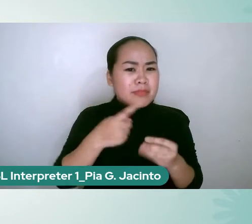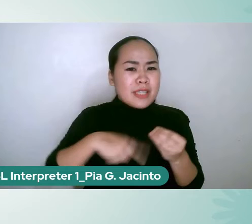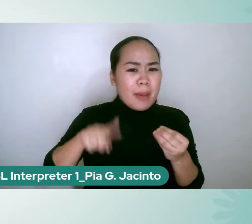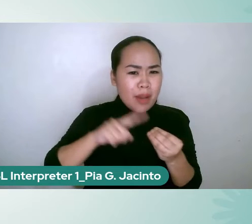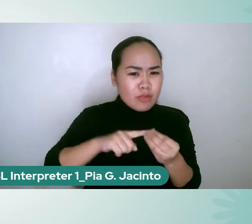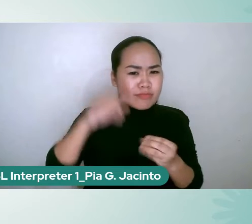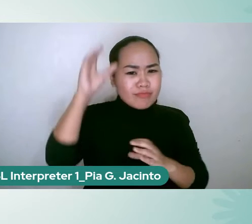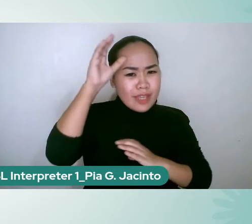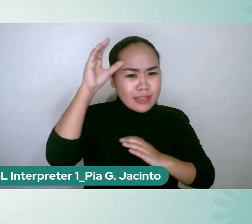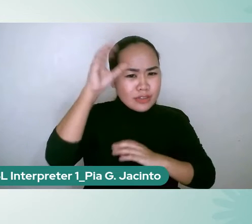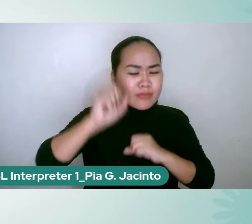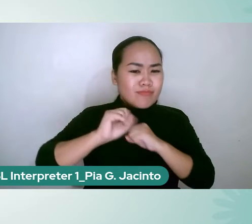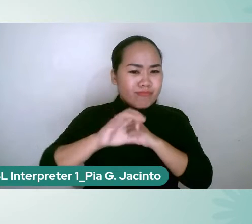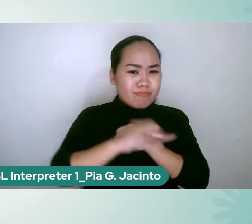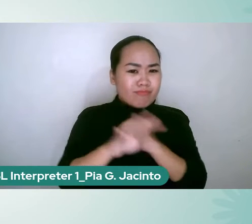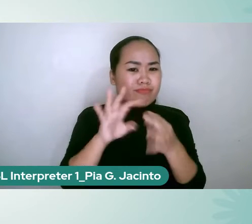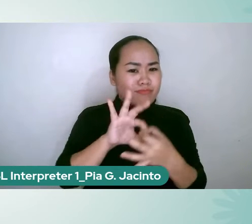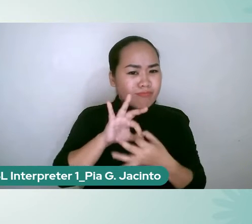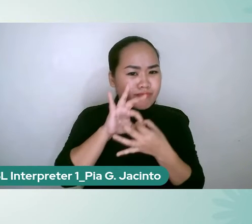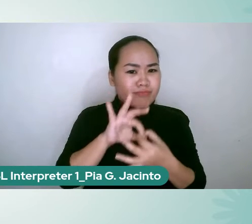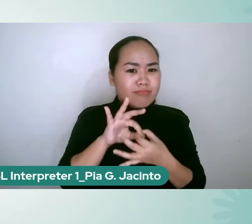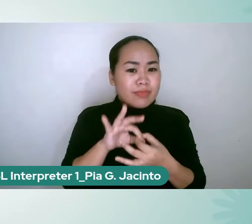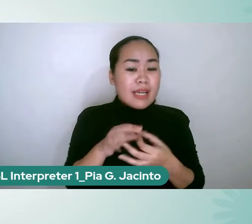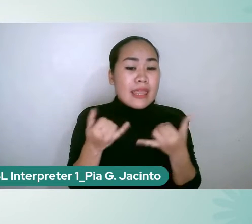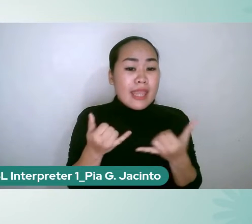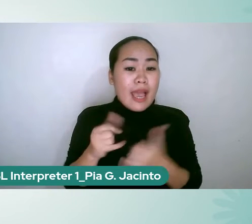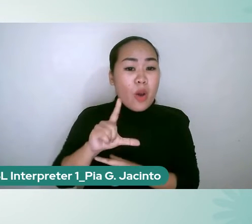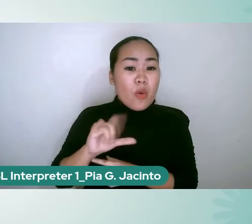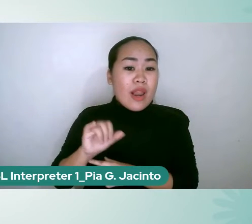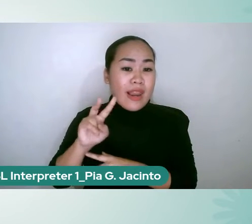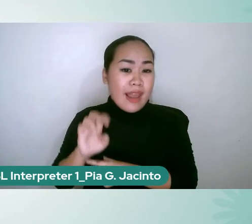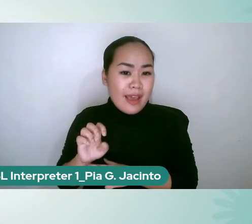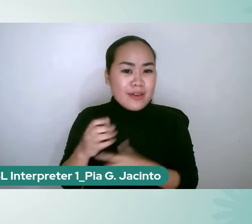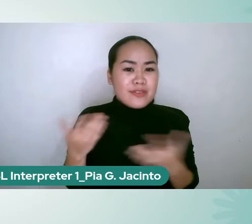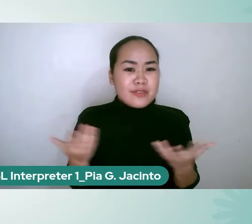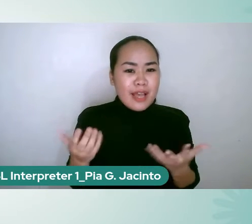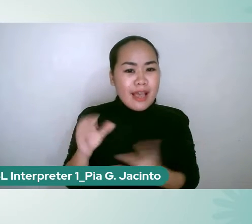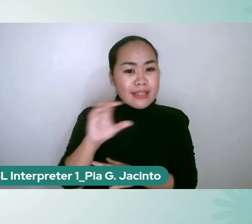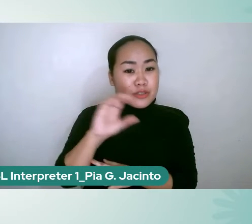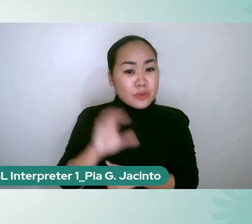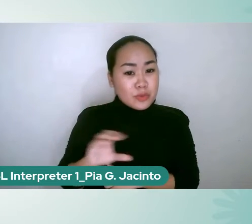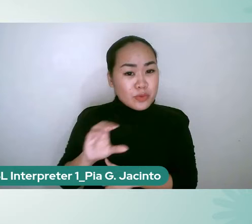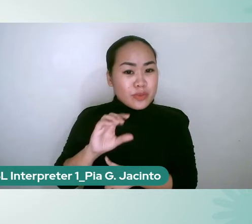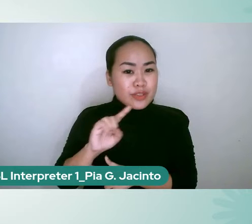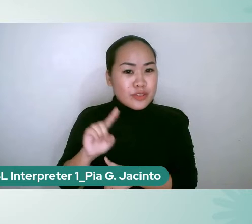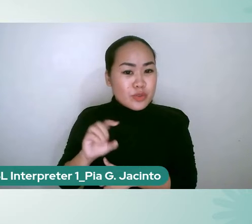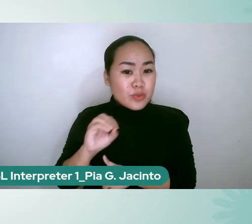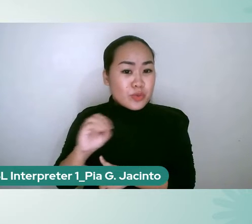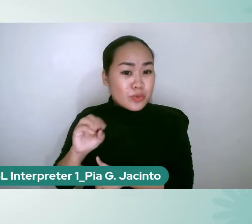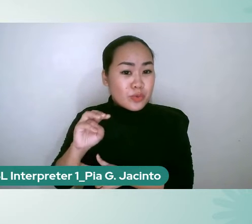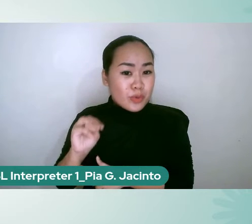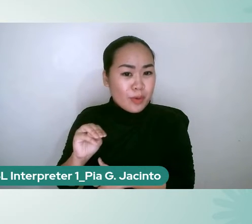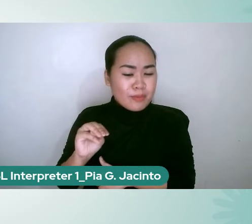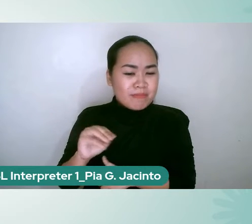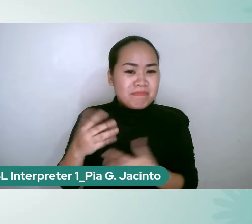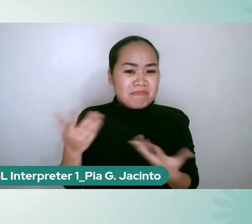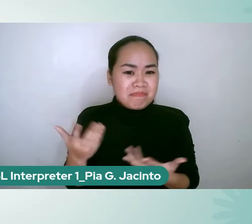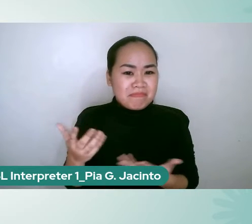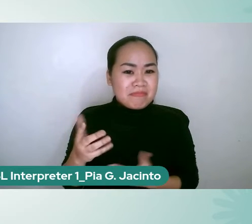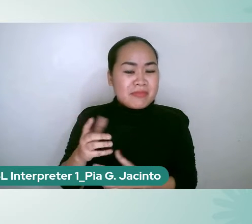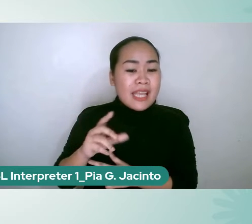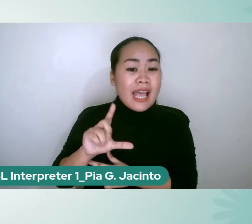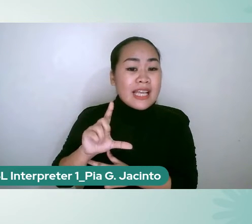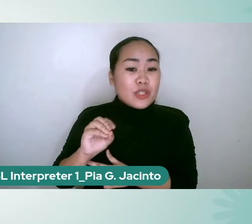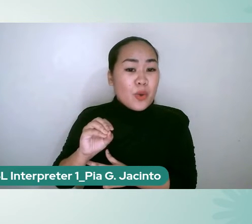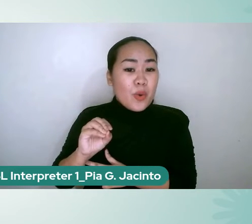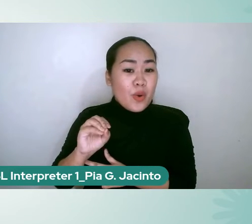advocacies. We are, by the way, streaming live on Zoom and StreamYard and airing live as well on the DOH